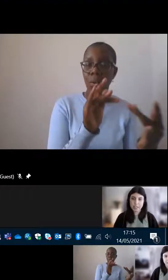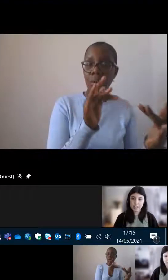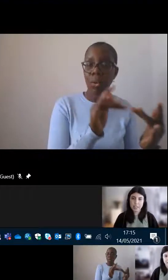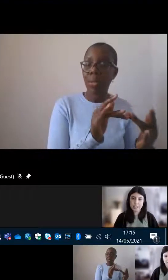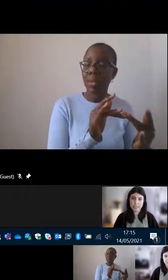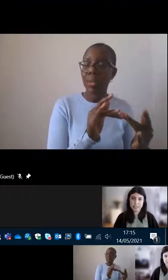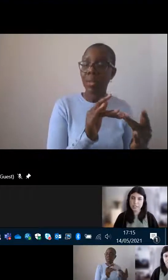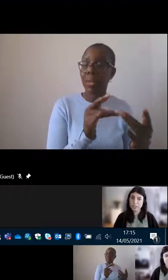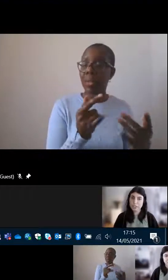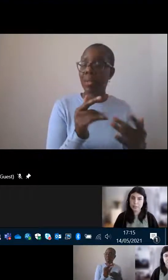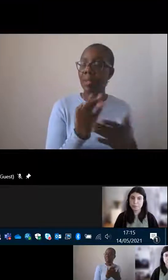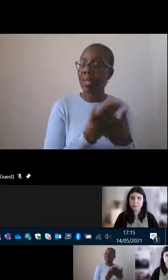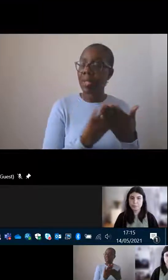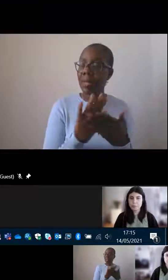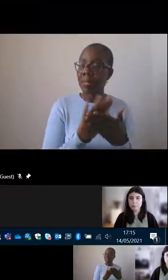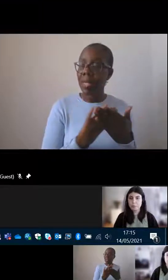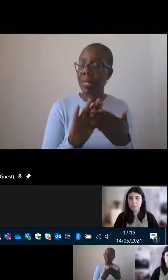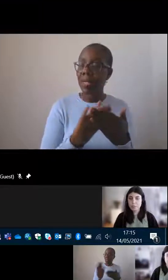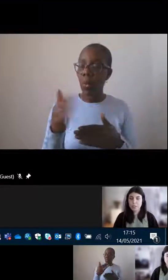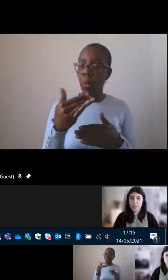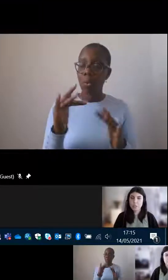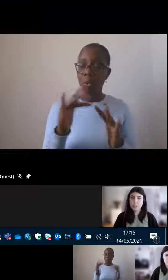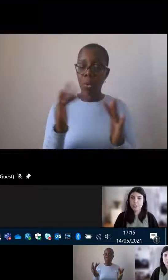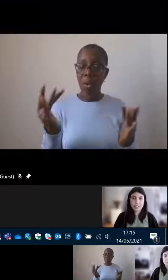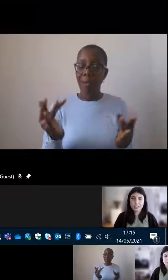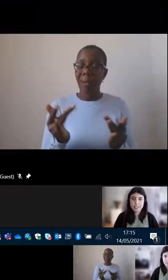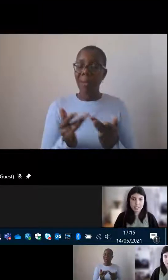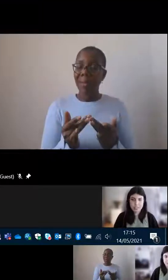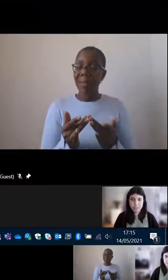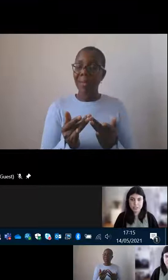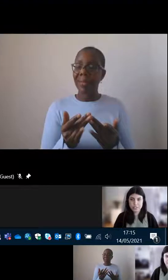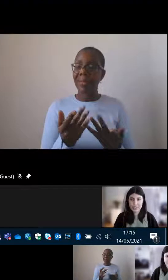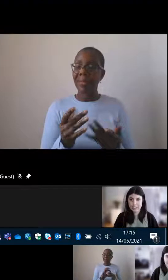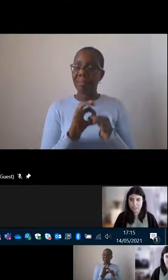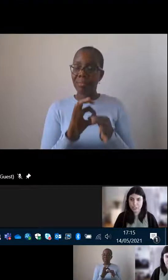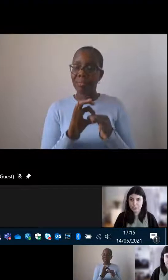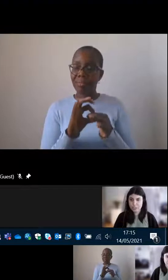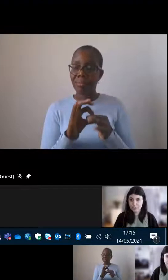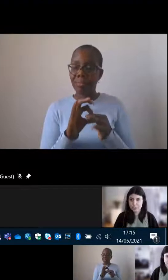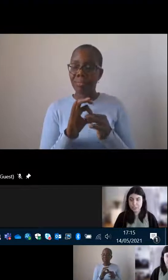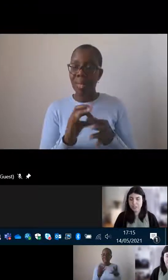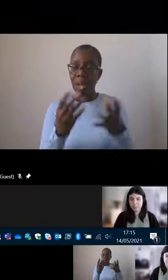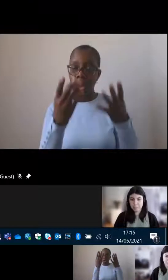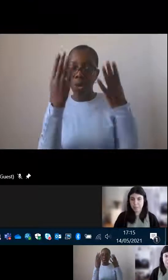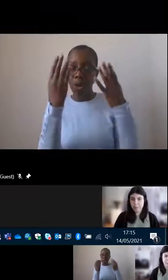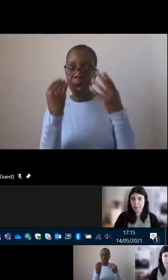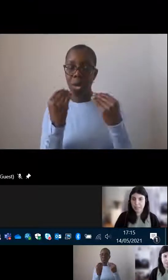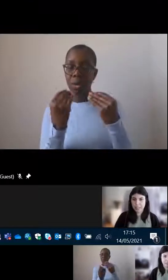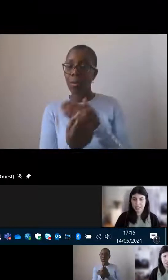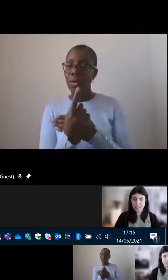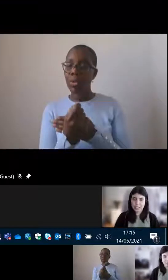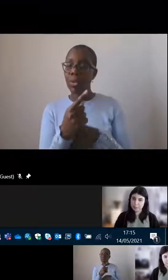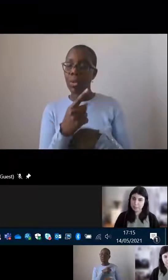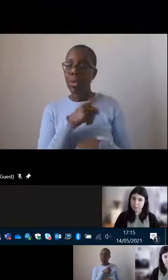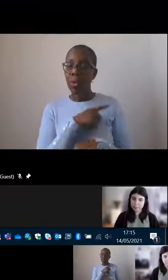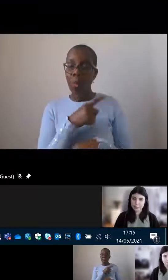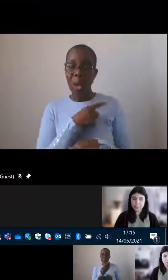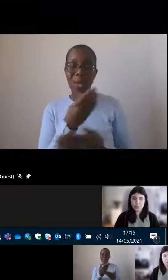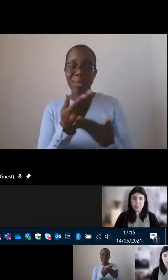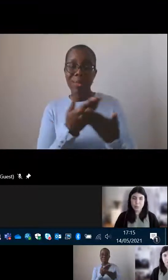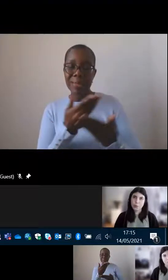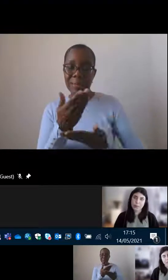space, connect and learn. It's an opportunity to discuss the highs and lows of being a parent in